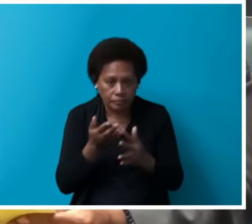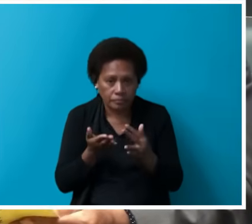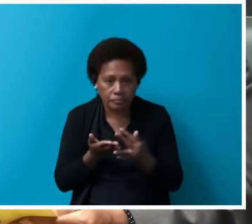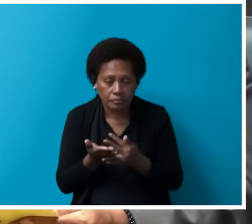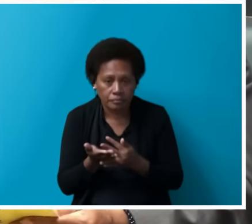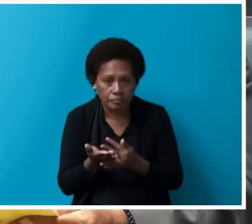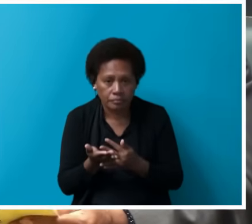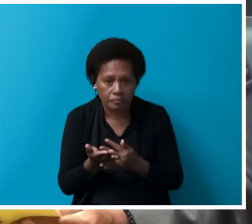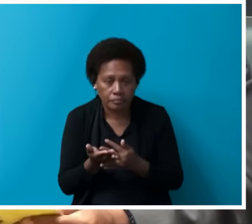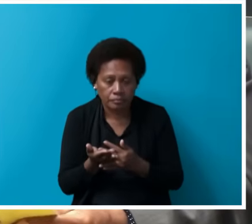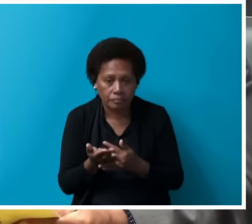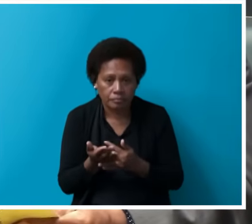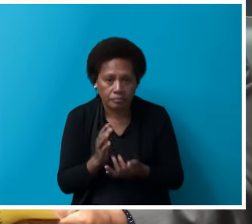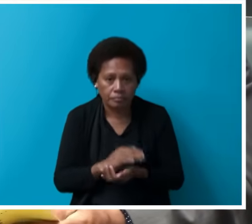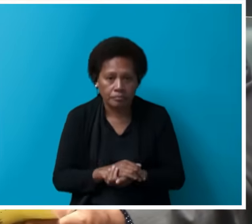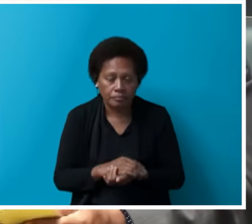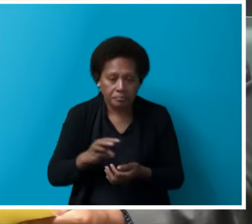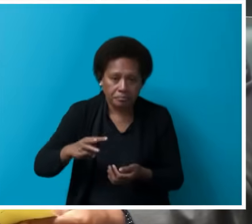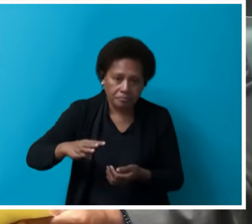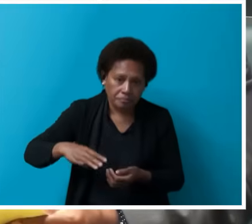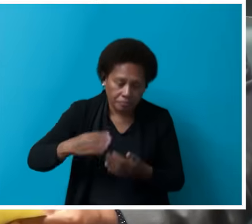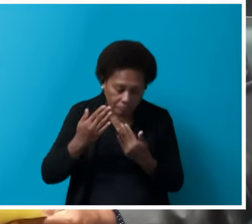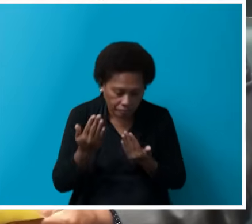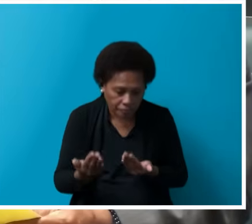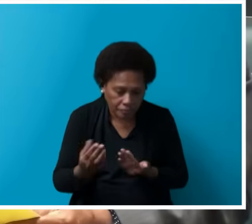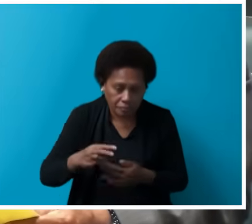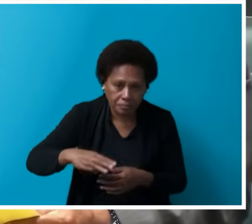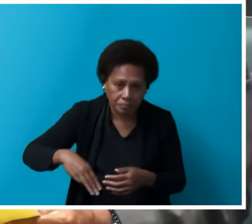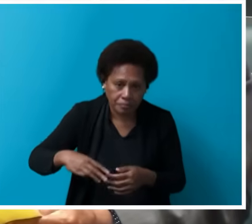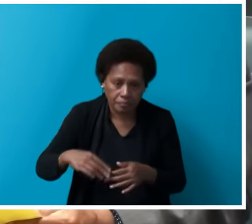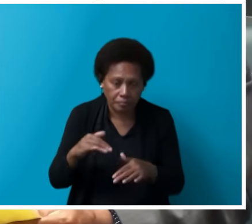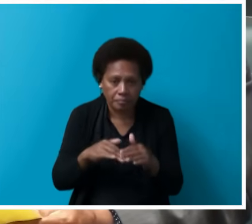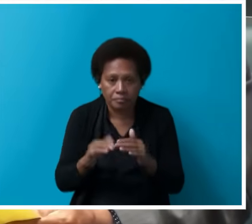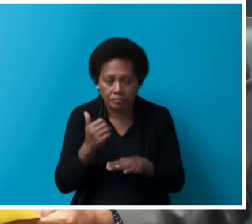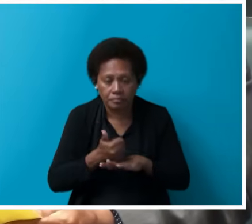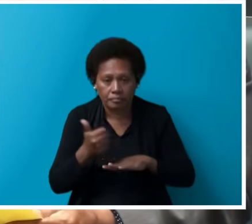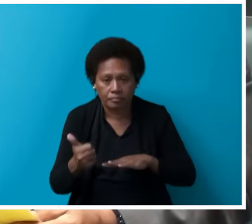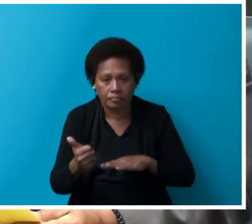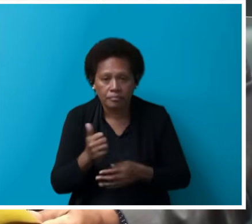honorable member of parliament. You're an honorable assistant minister.